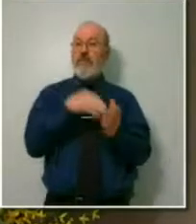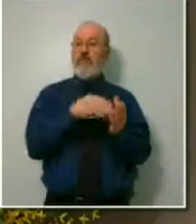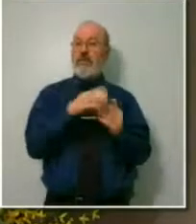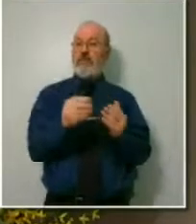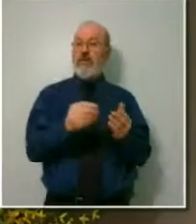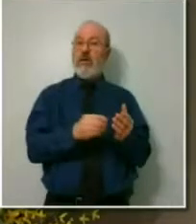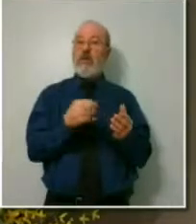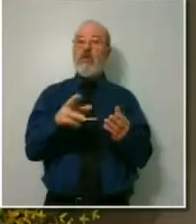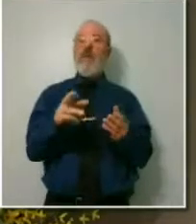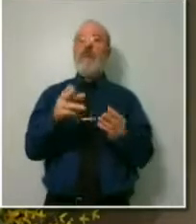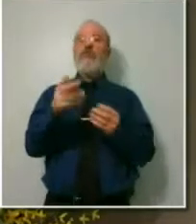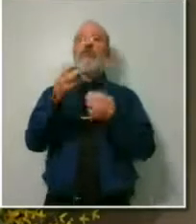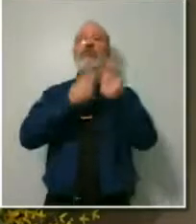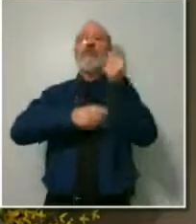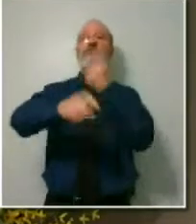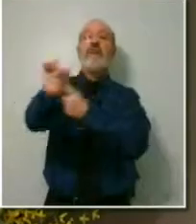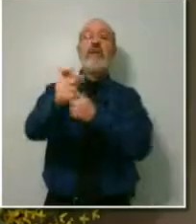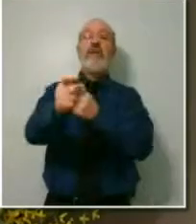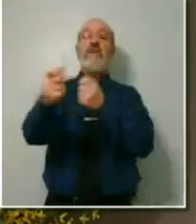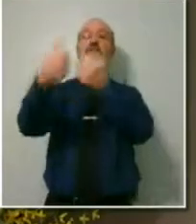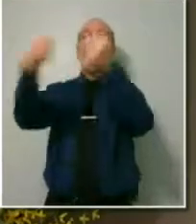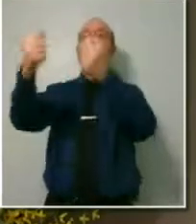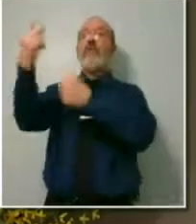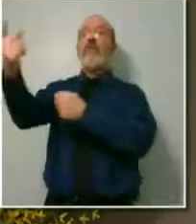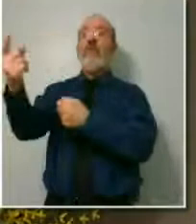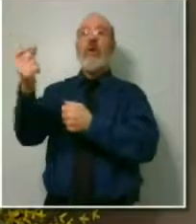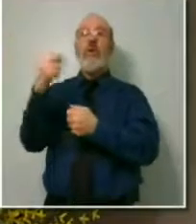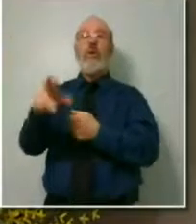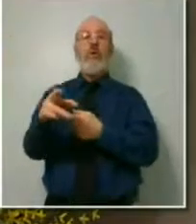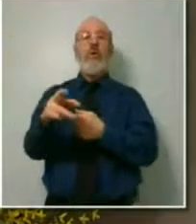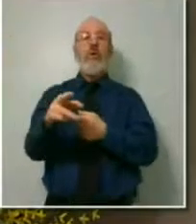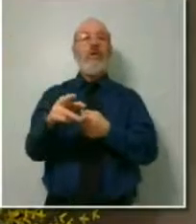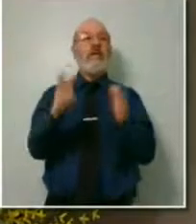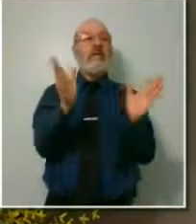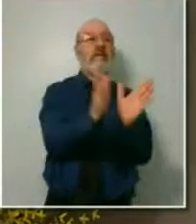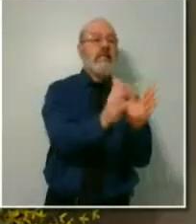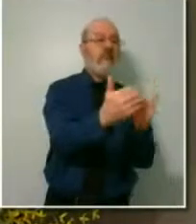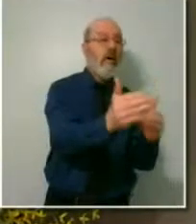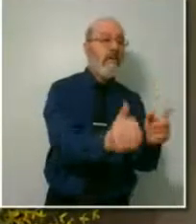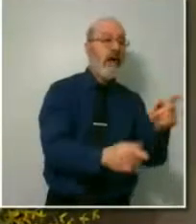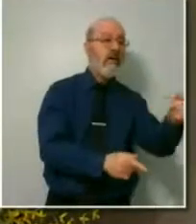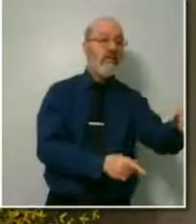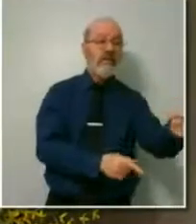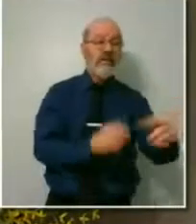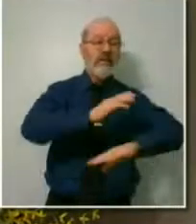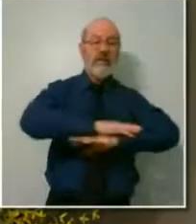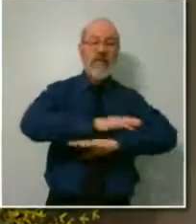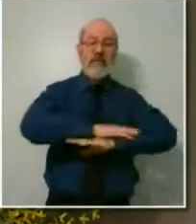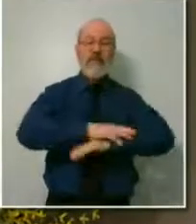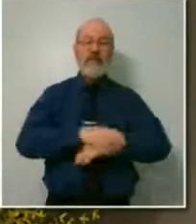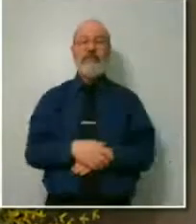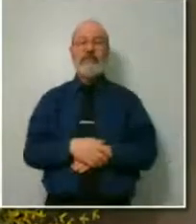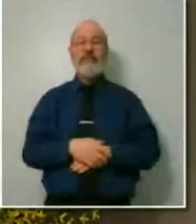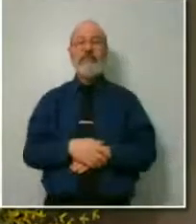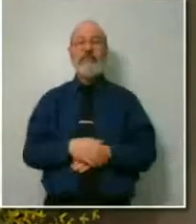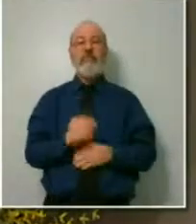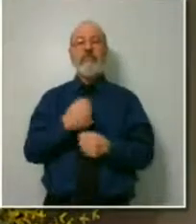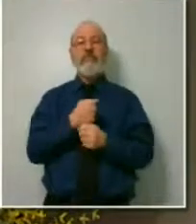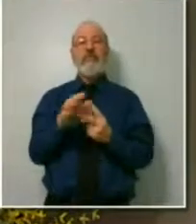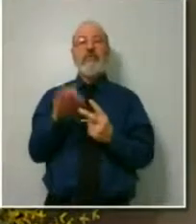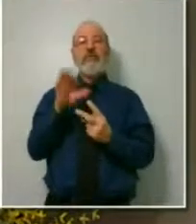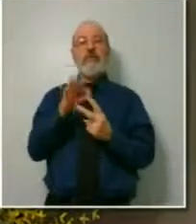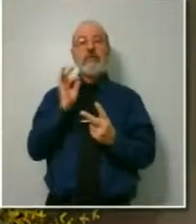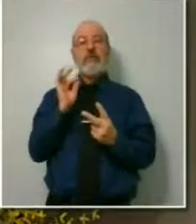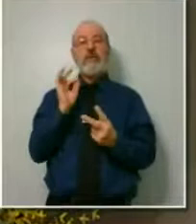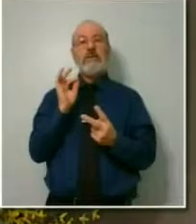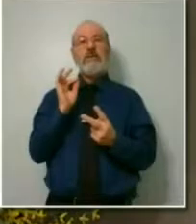you can trade it for curtain number one or this small box over here on this table. And you have to make a choice, you know,